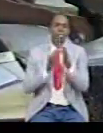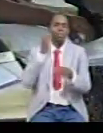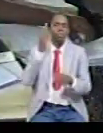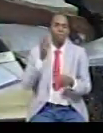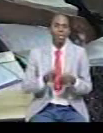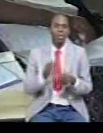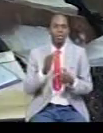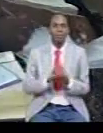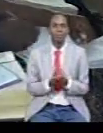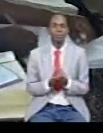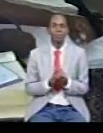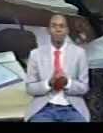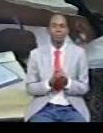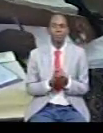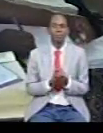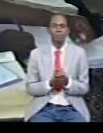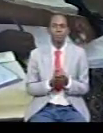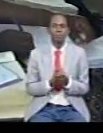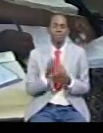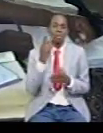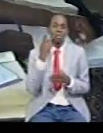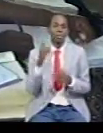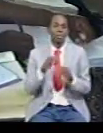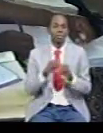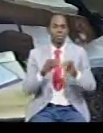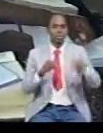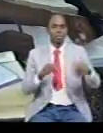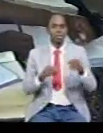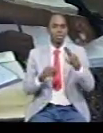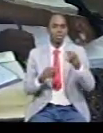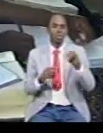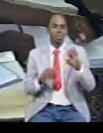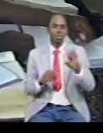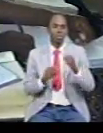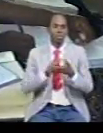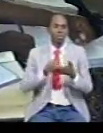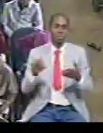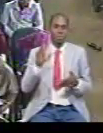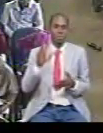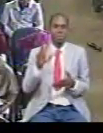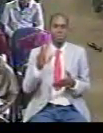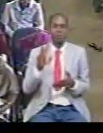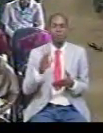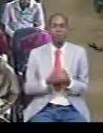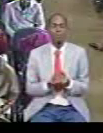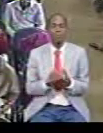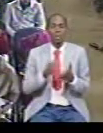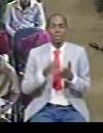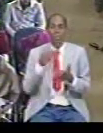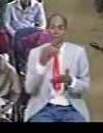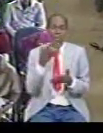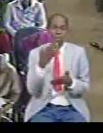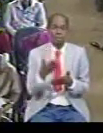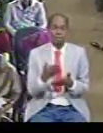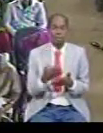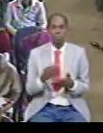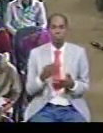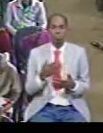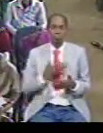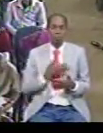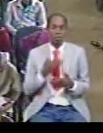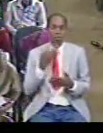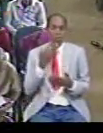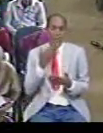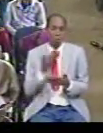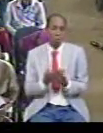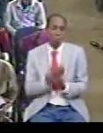Jesus' name. Look at Jude, verse 3. It says, beloved, you are beloved